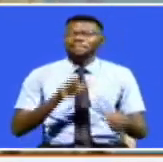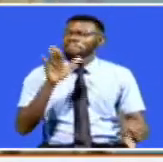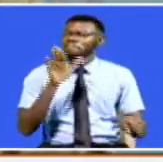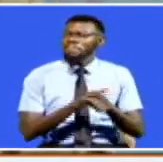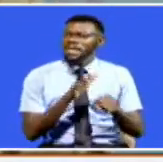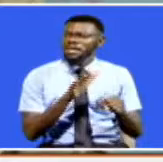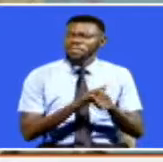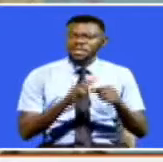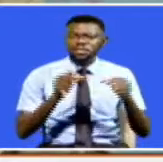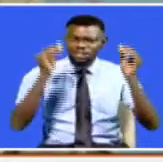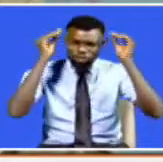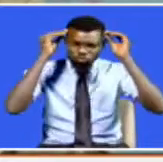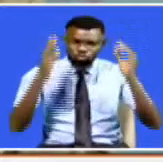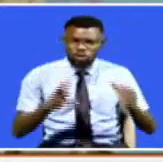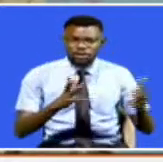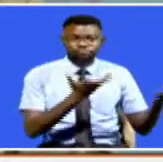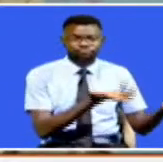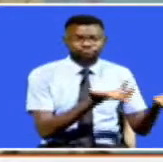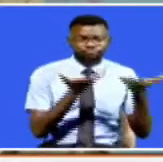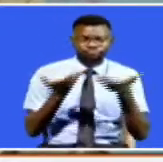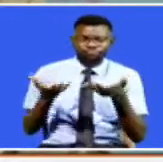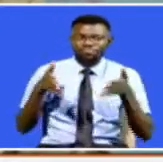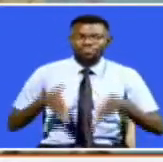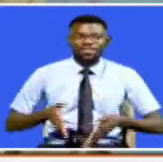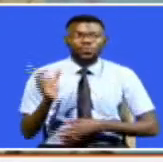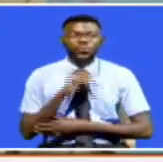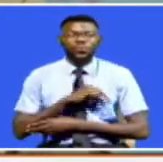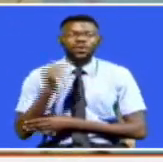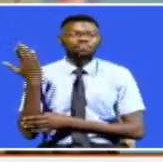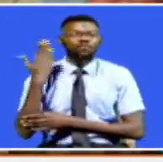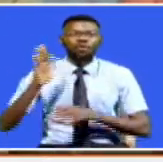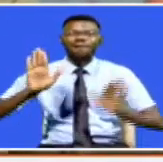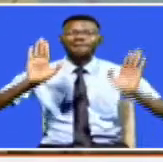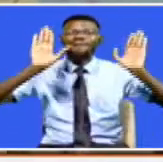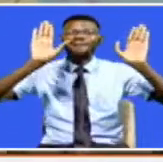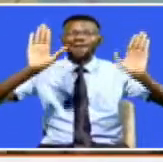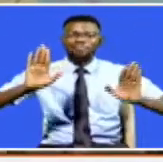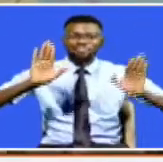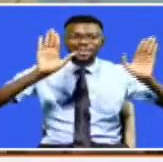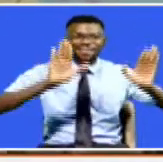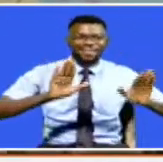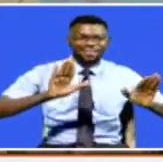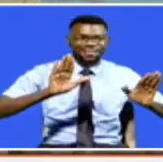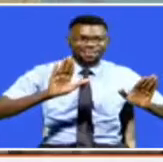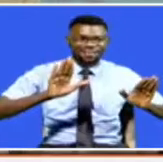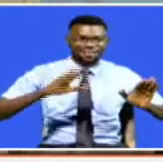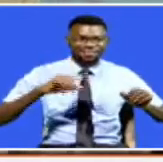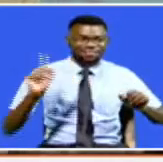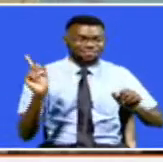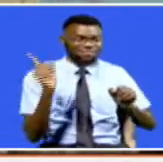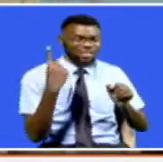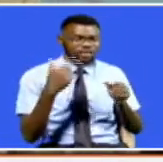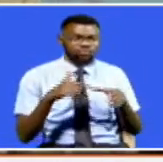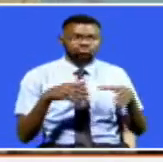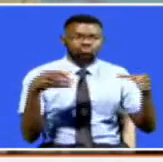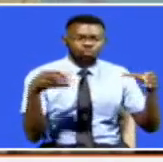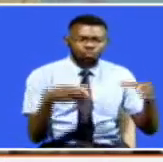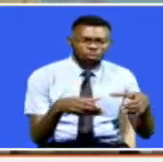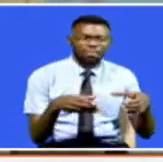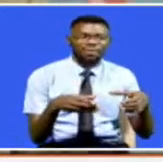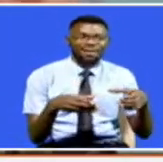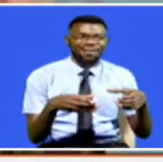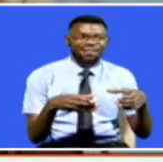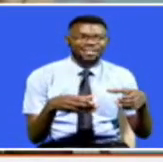learners. I remember sometimes we were doing a massive campaign, and the first group that I got who are totally blind